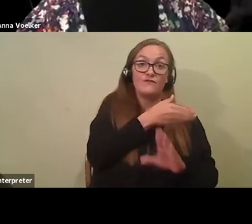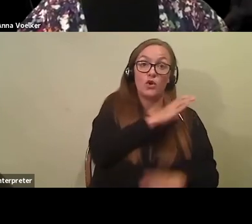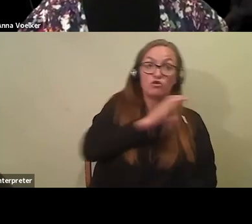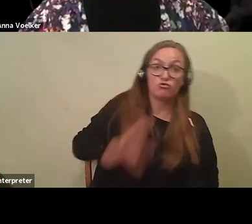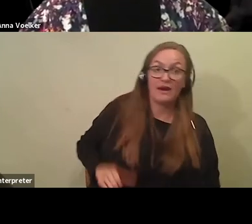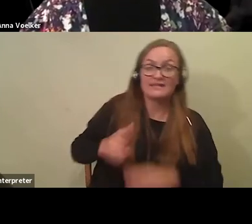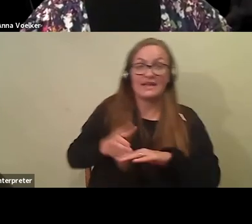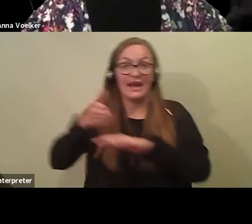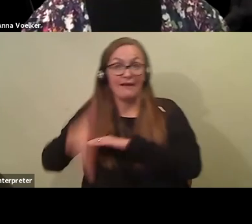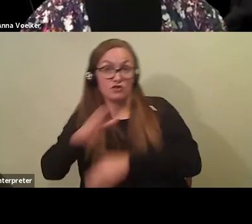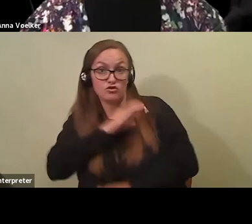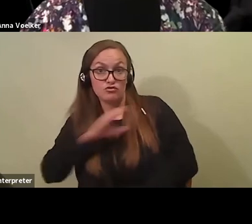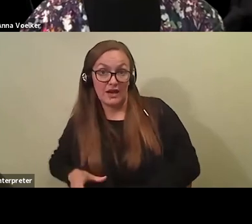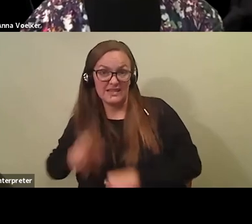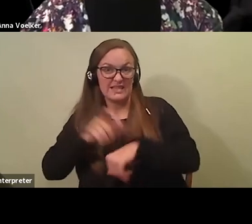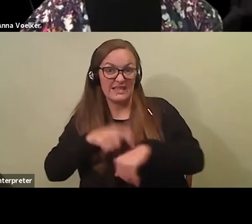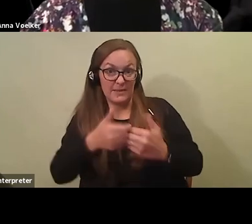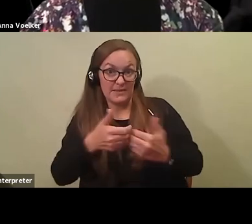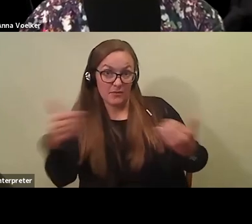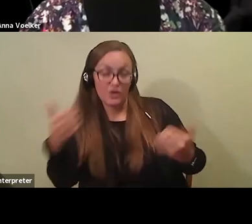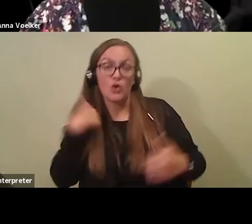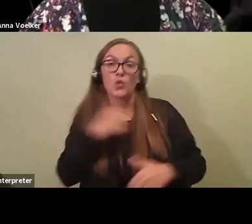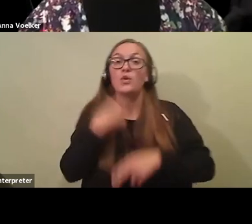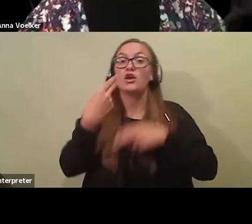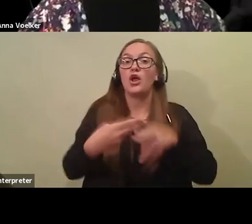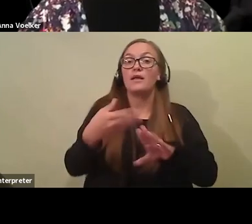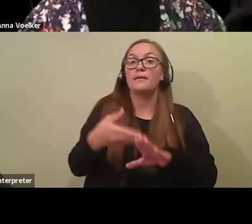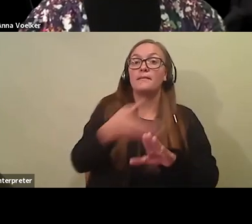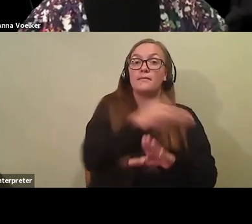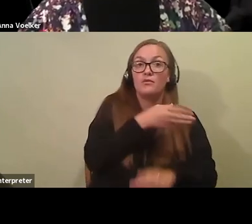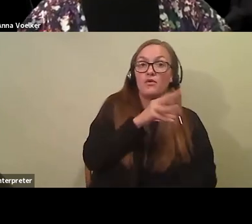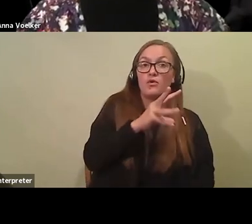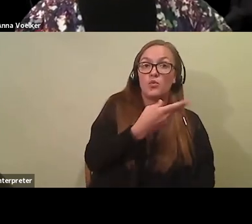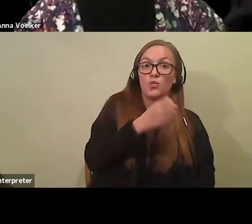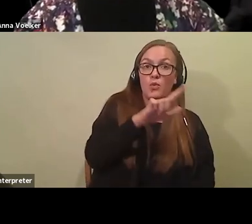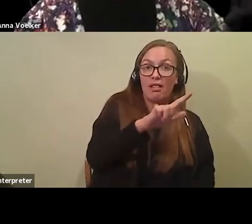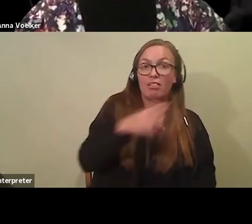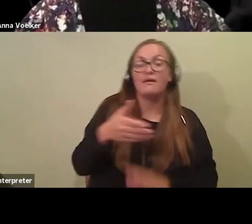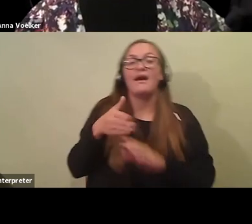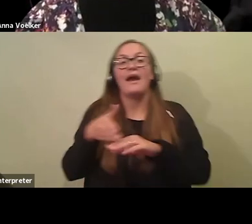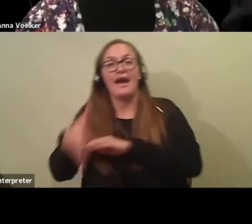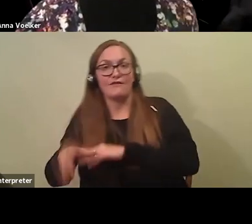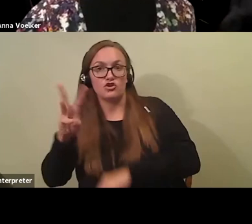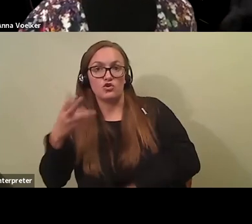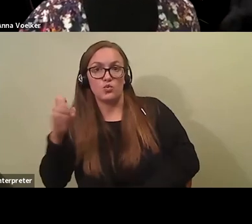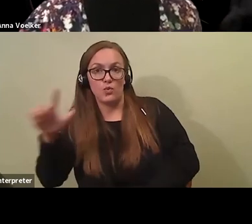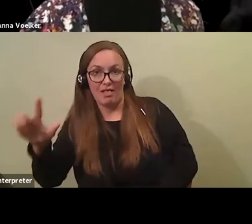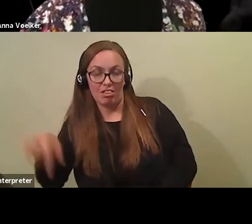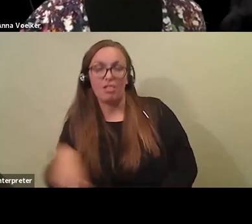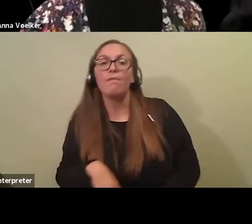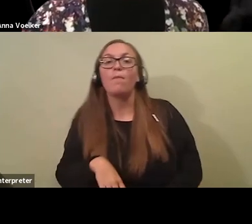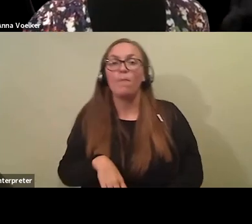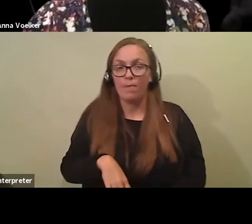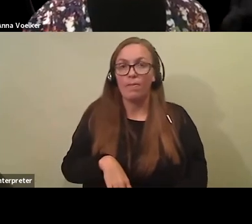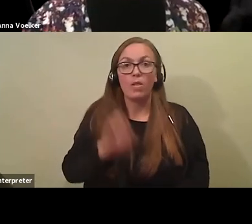on in a time separation, right? We call it before wheel, after wheel, like before the discovery of wheel, after the discovery of wheel,